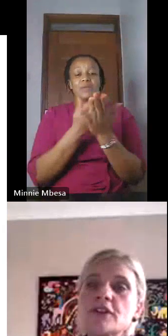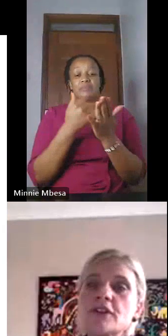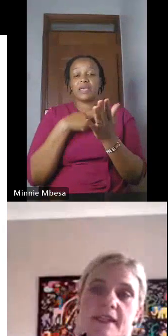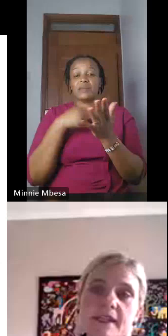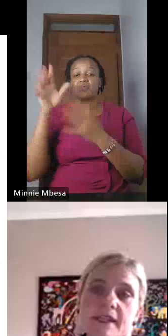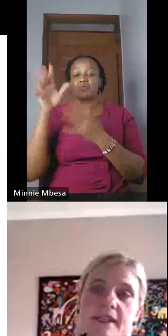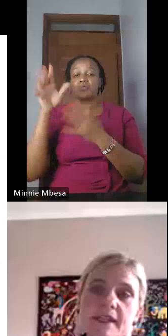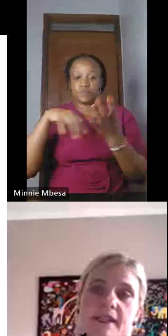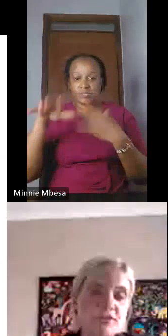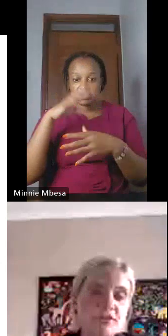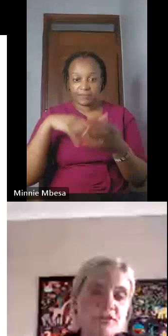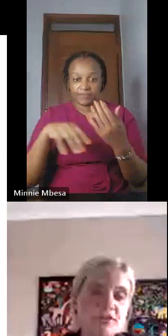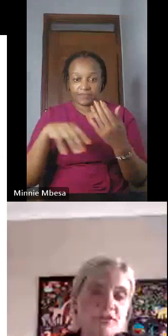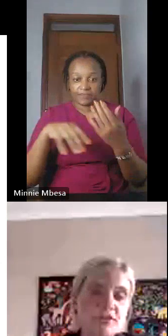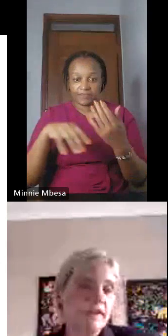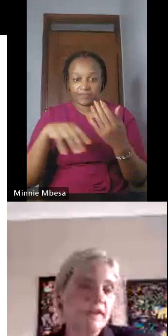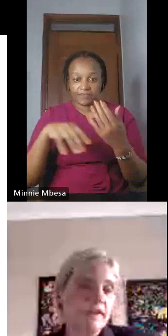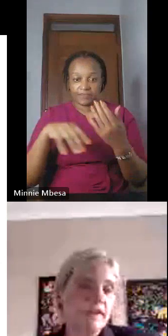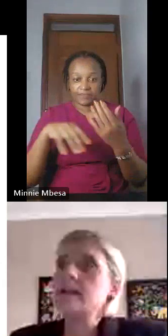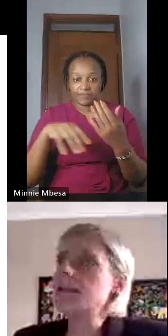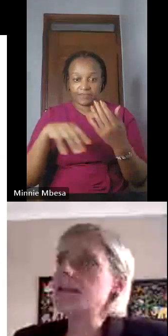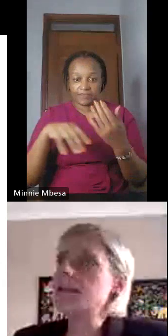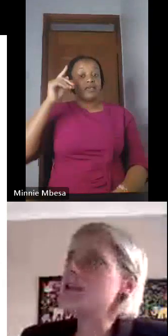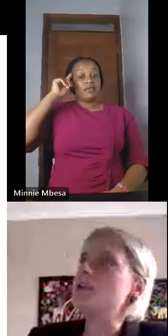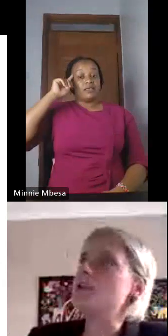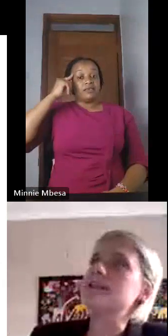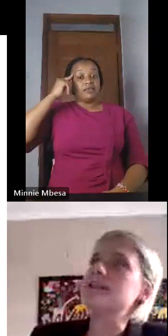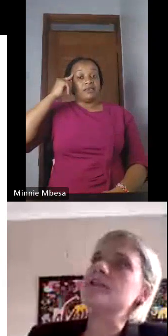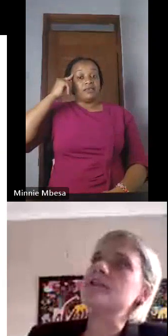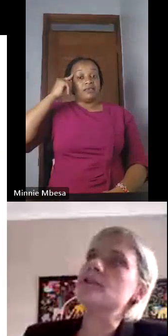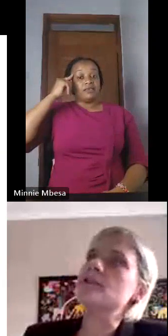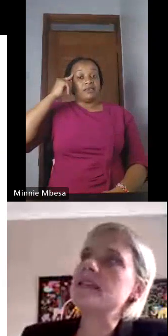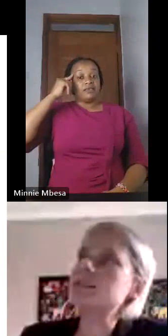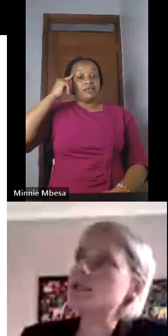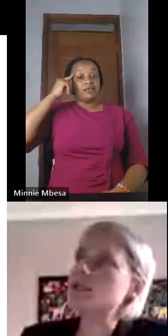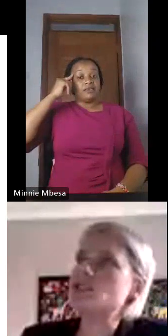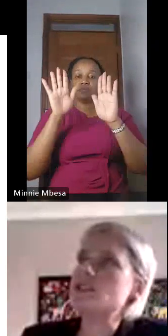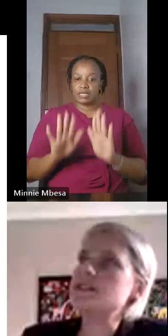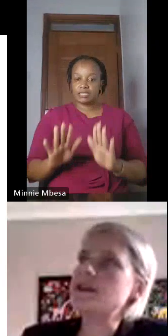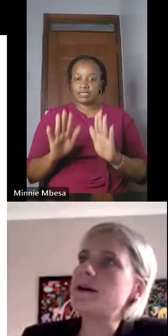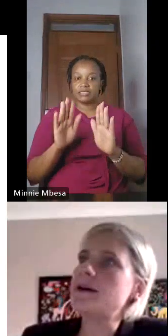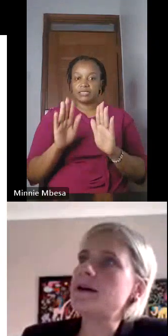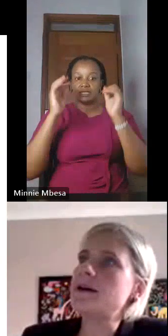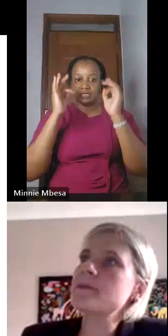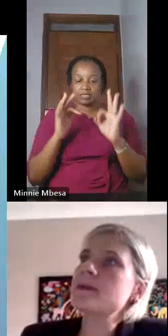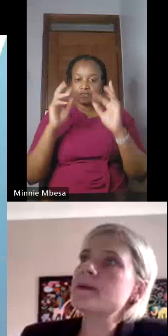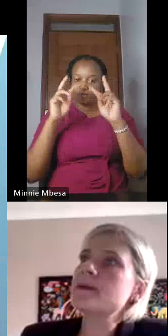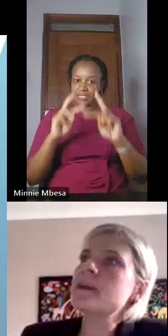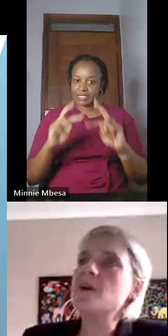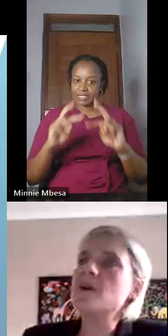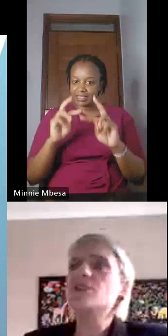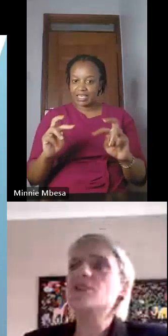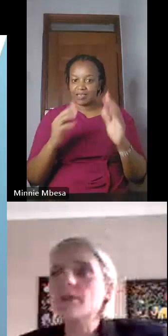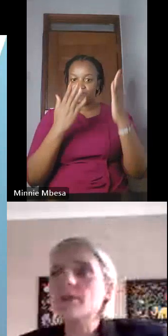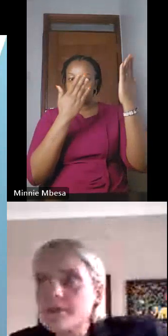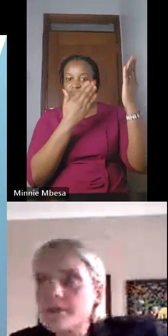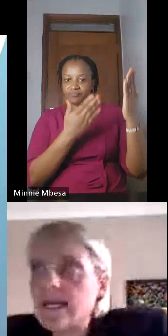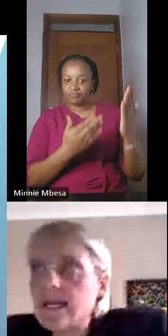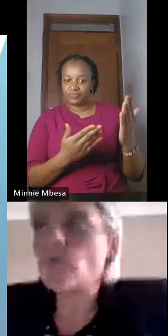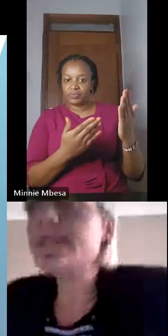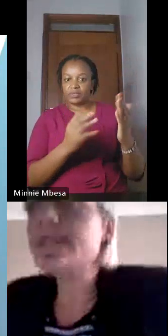So look, I think, Castro, the most important thing is, like, if we go back to these questions, here where we